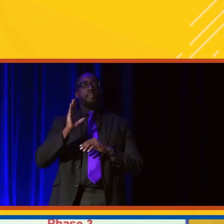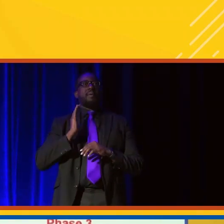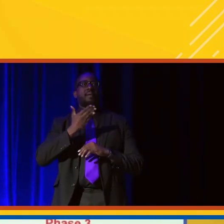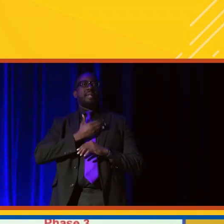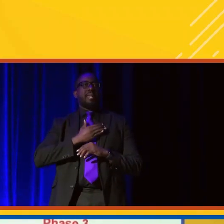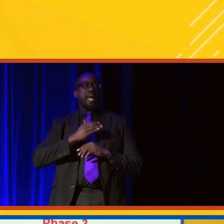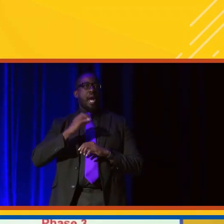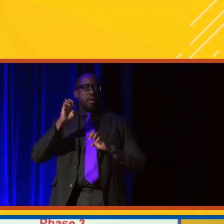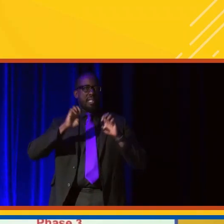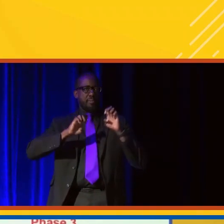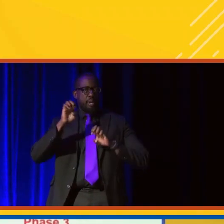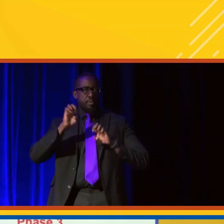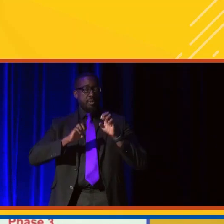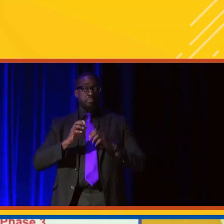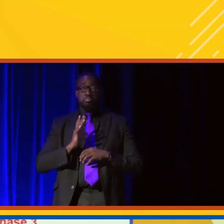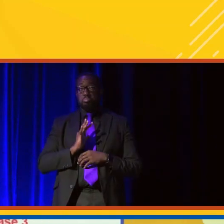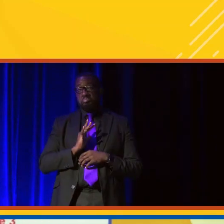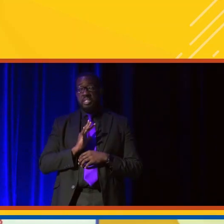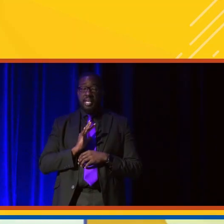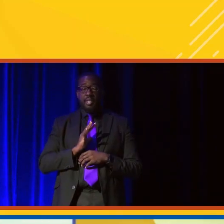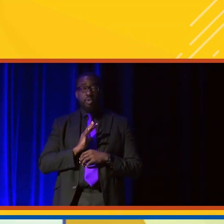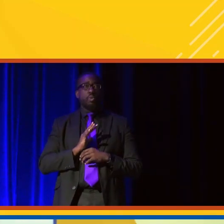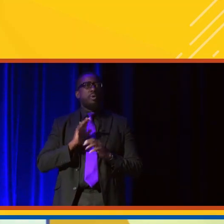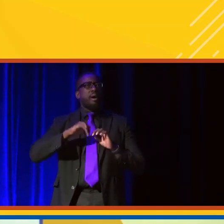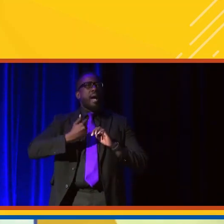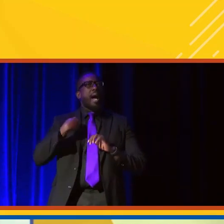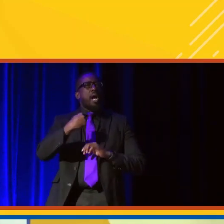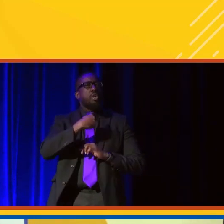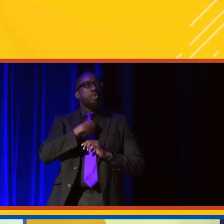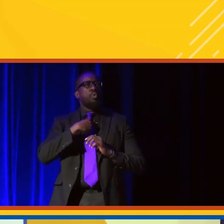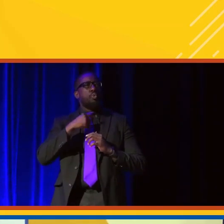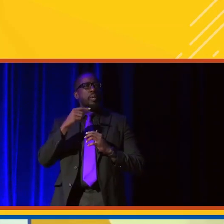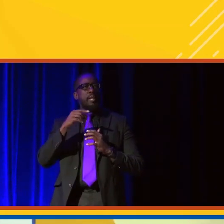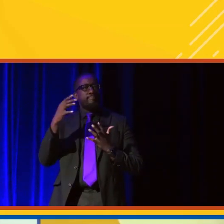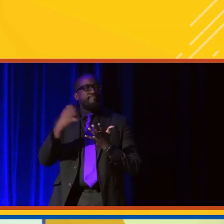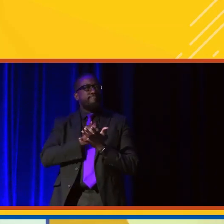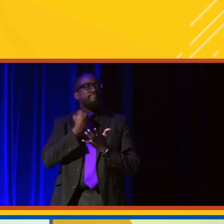That's kind of cool. How can we exploit that to make further progress?